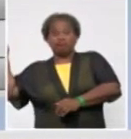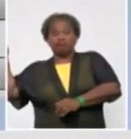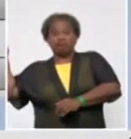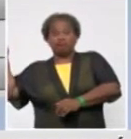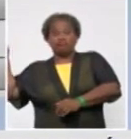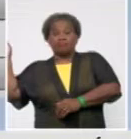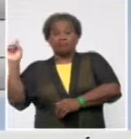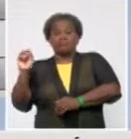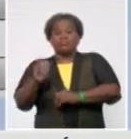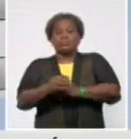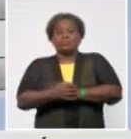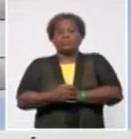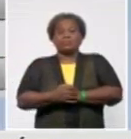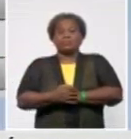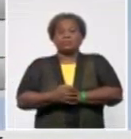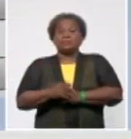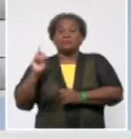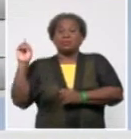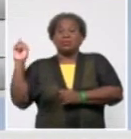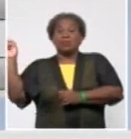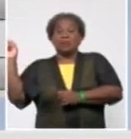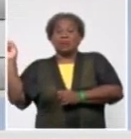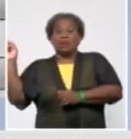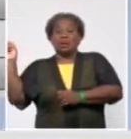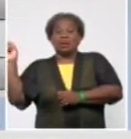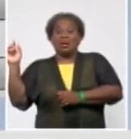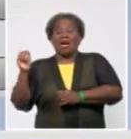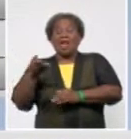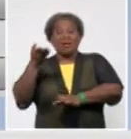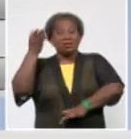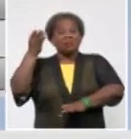462,293 analyzed samples in Cuba, of which